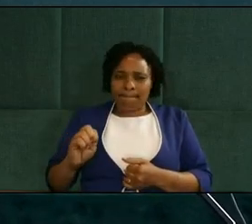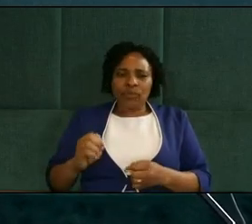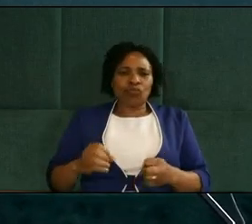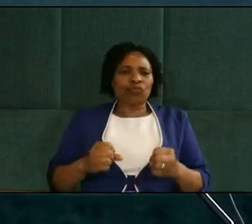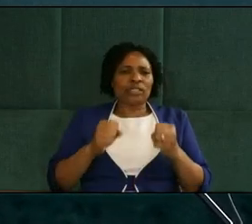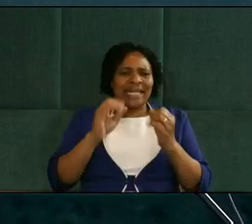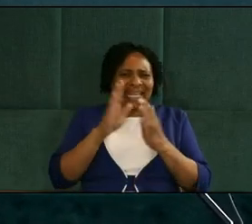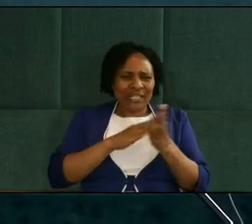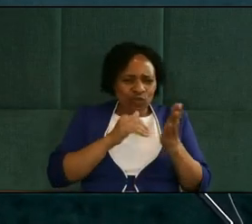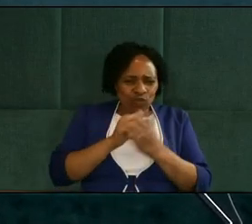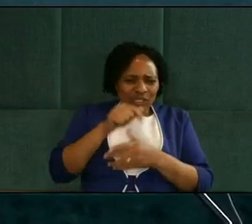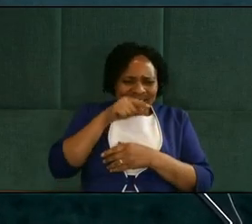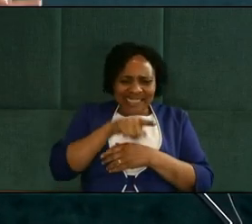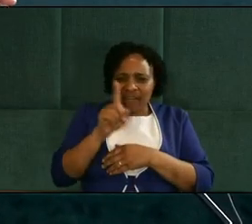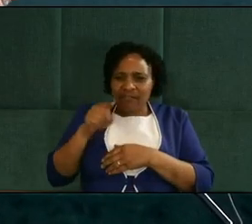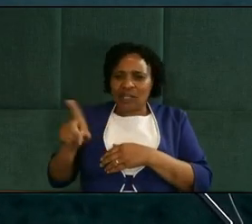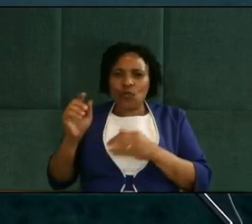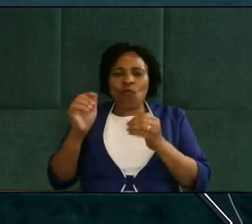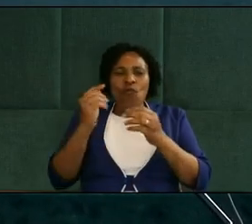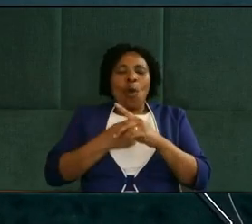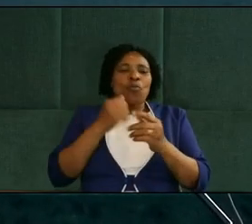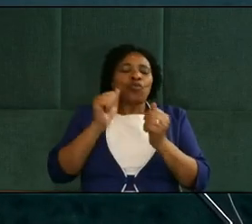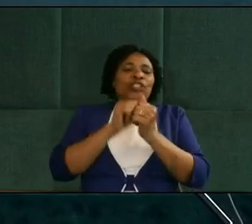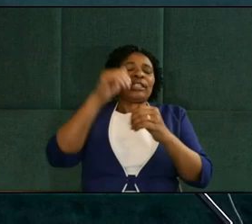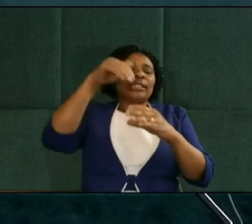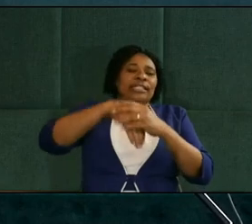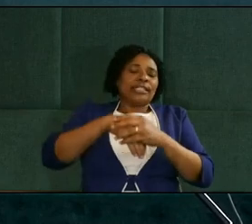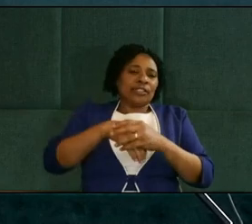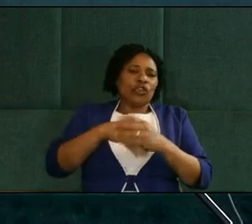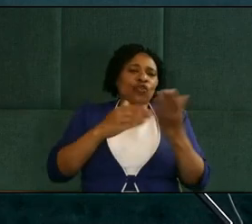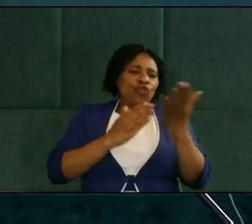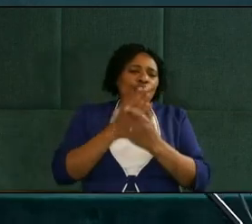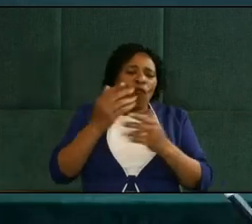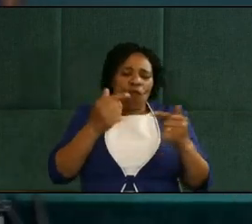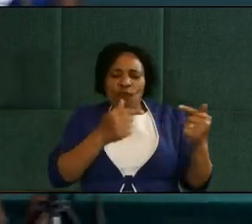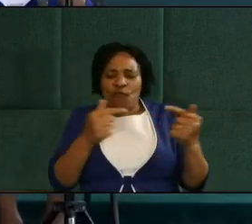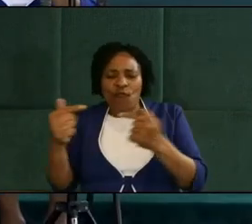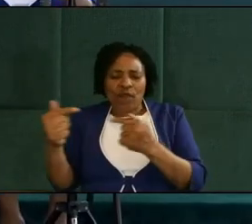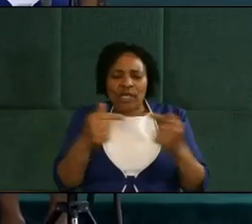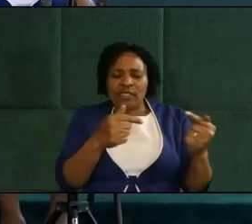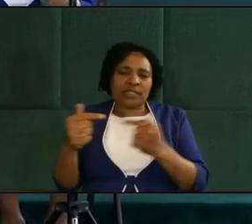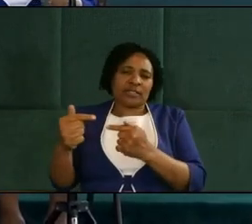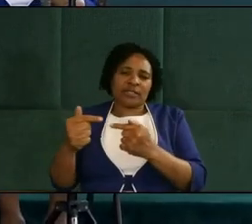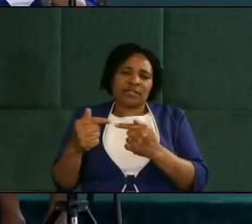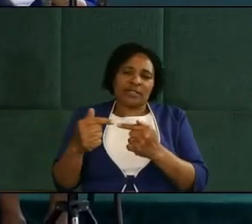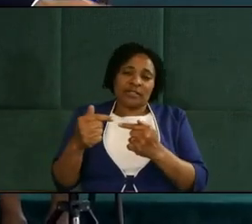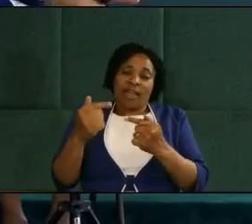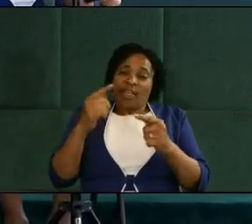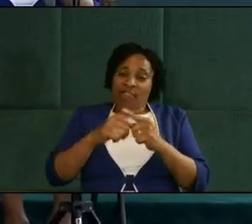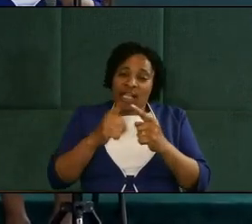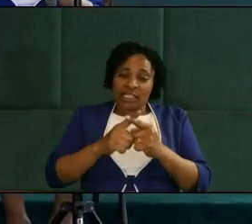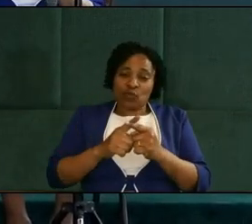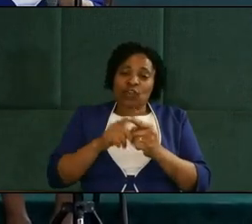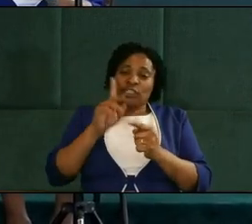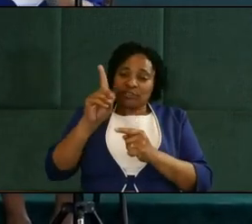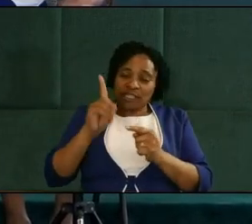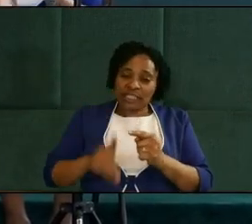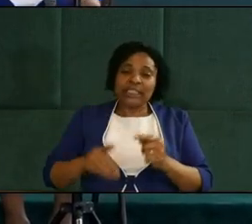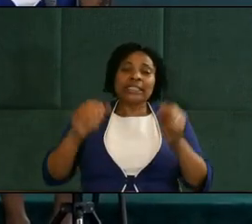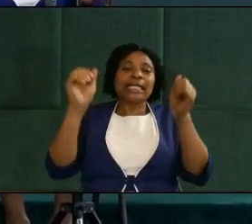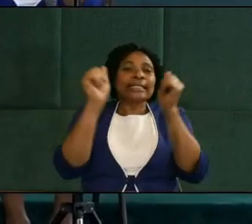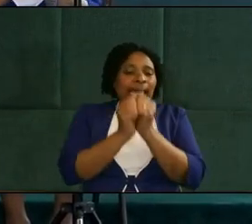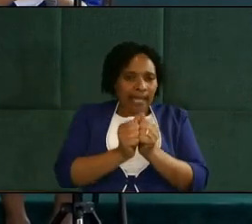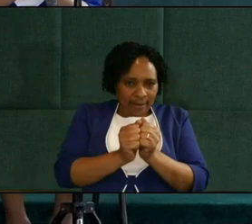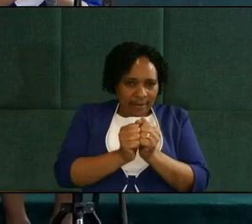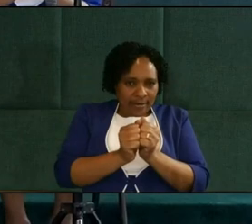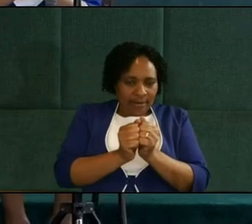Rome destroy itself from within, infighting. And then the kingdom of Rome was split into 10 tribes,